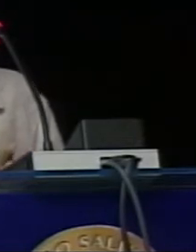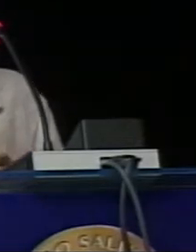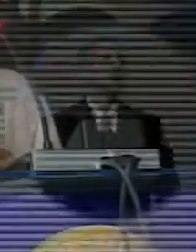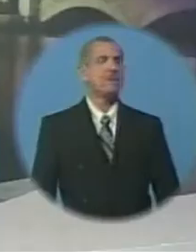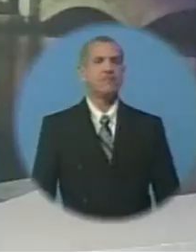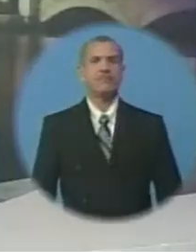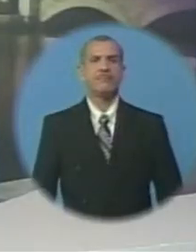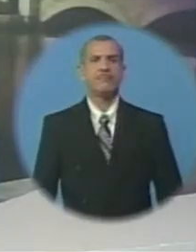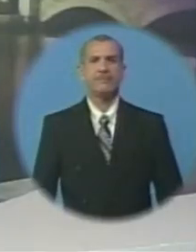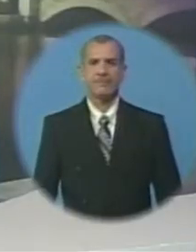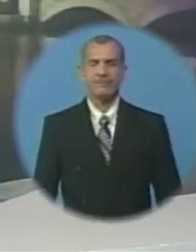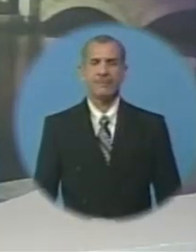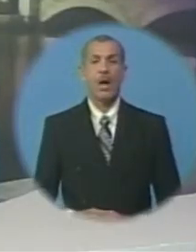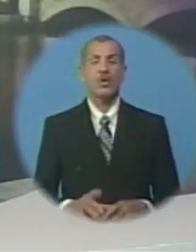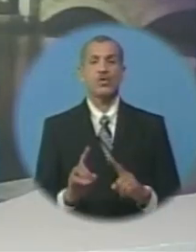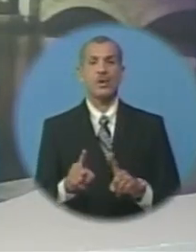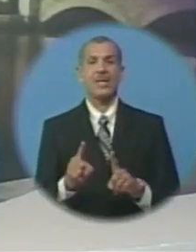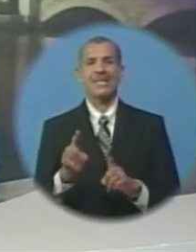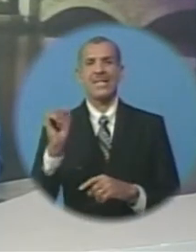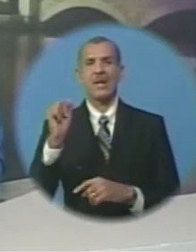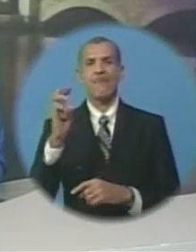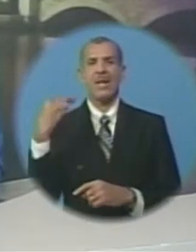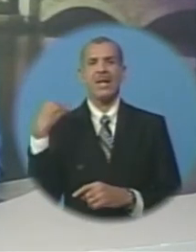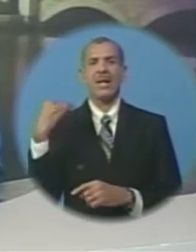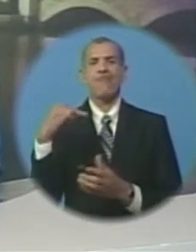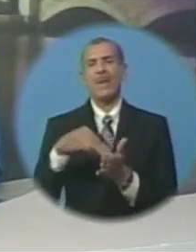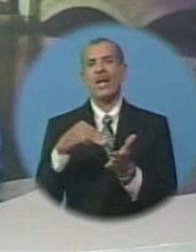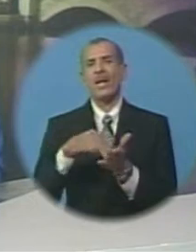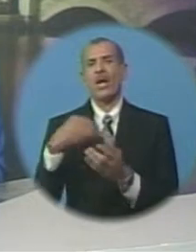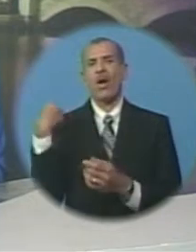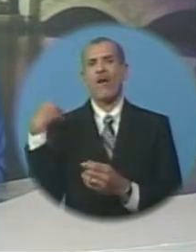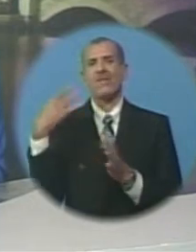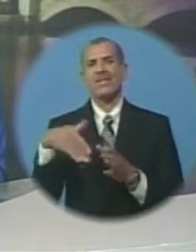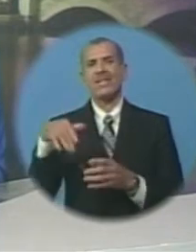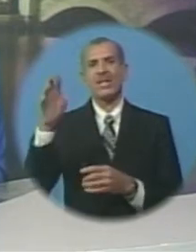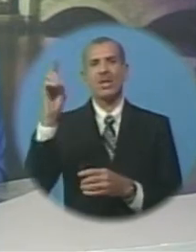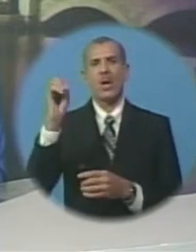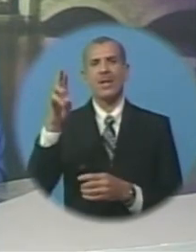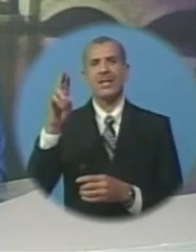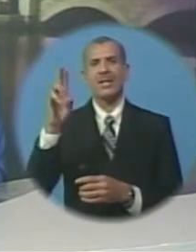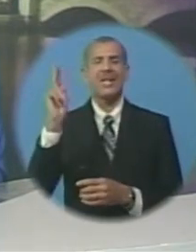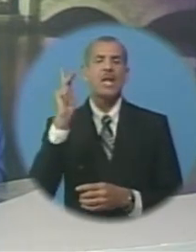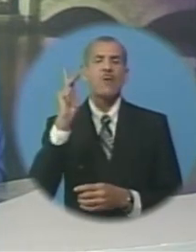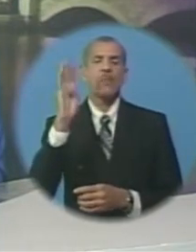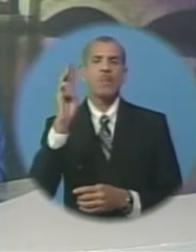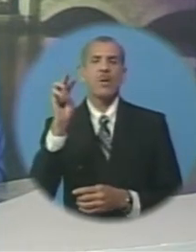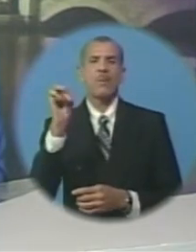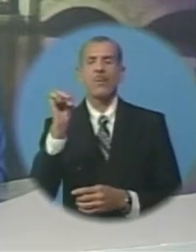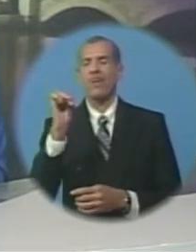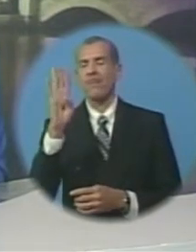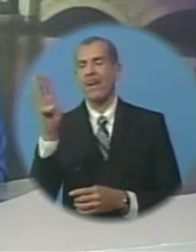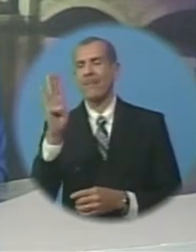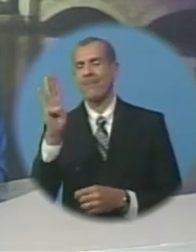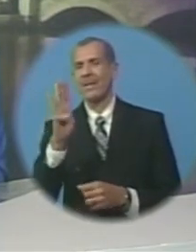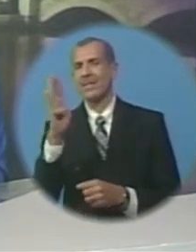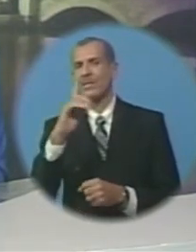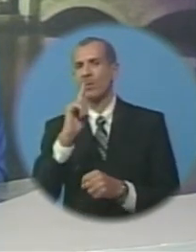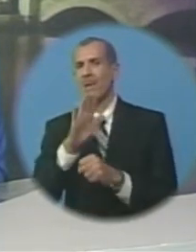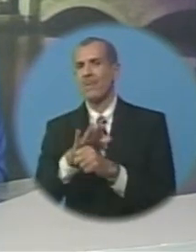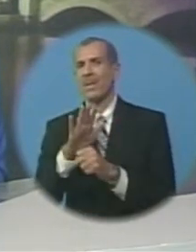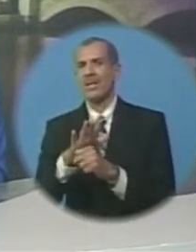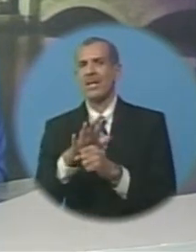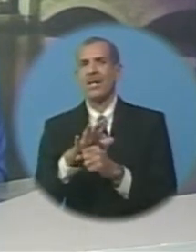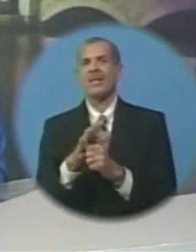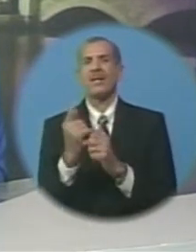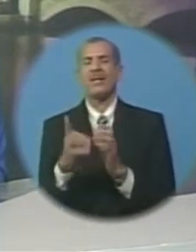issue. Meantime, Senior Medical Officer Dr. Karen Boom says Barbados is committed to ensuring that the healthy and holistic